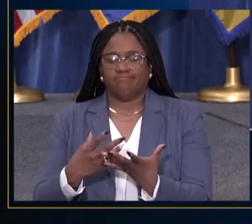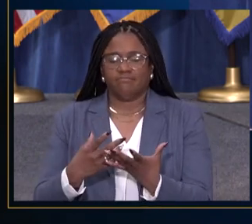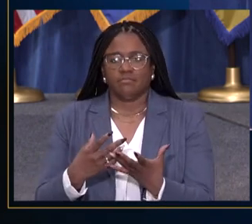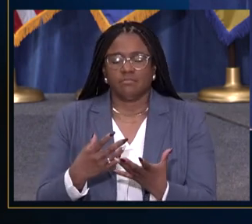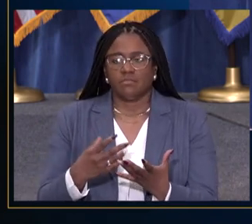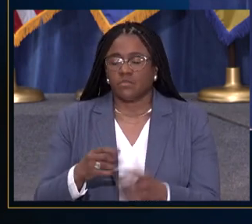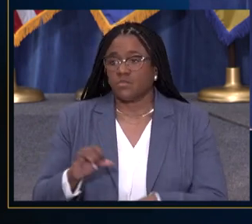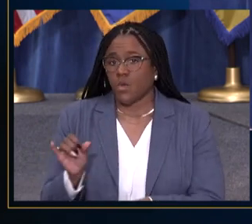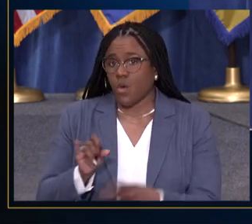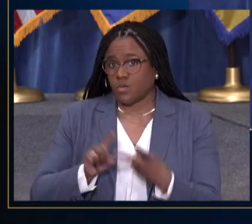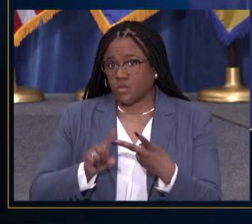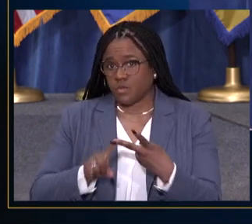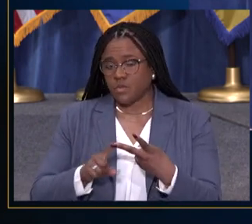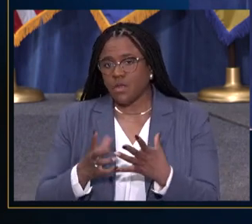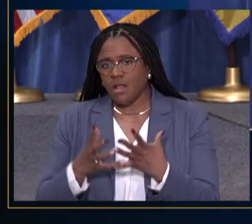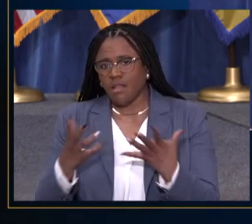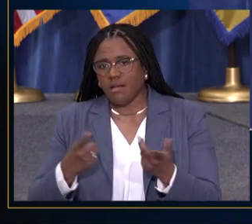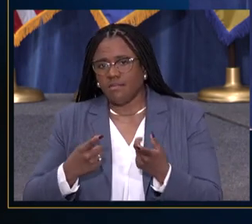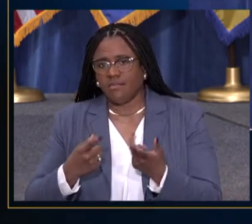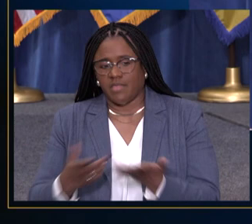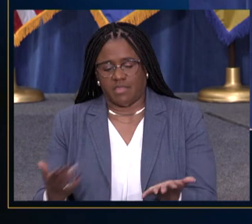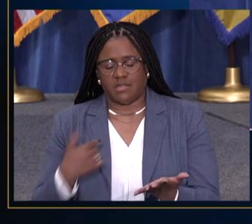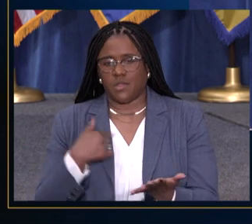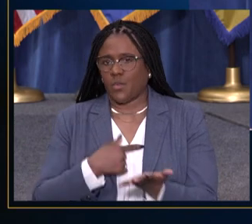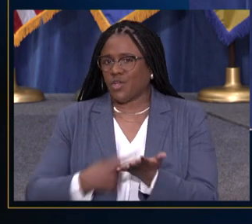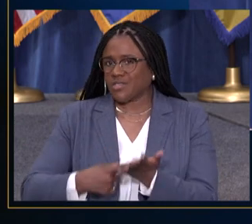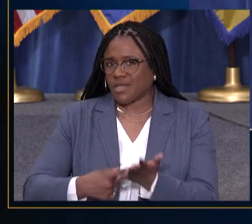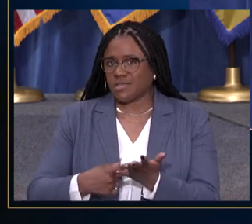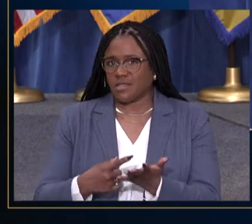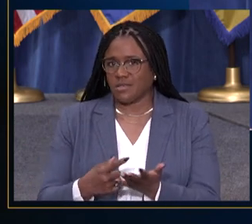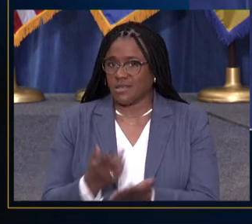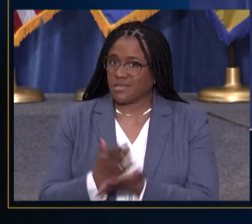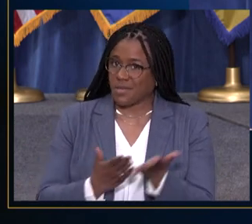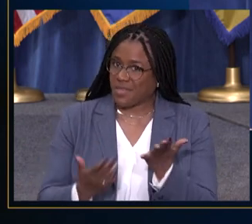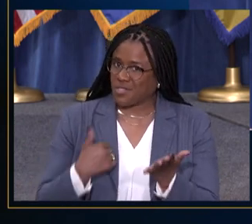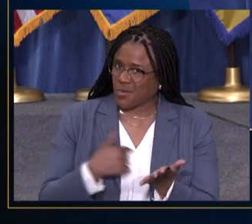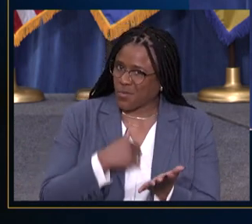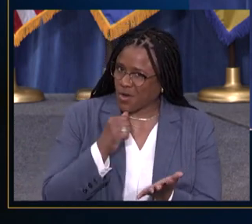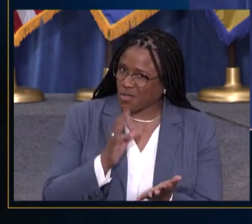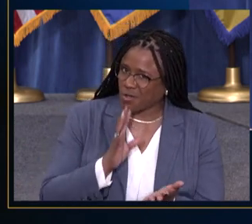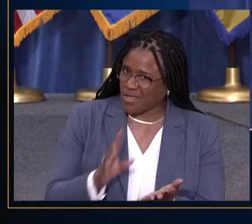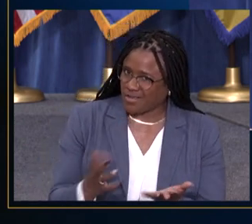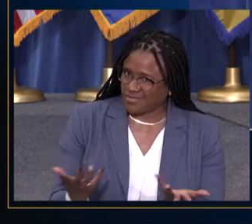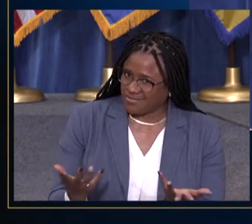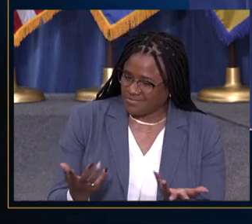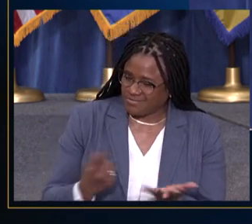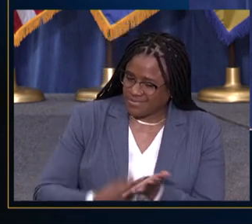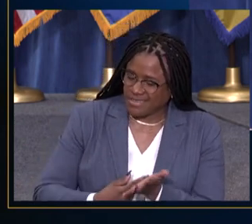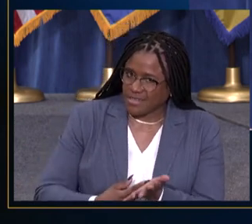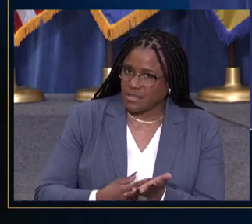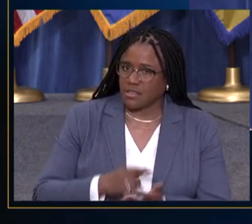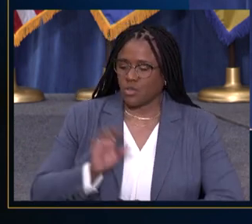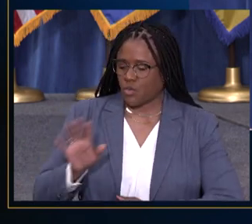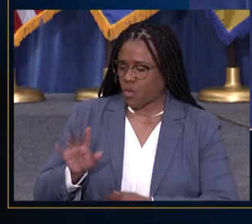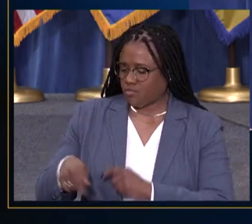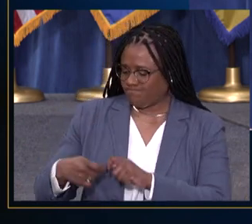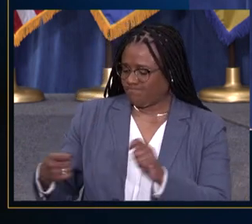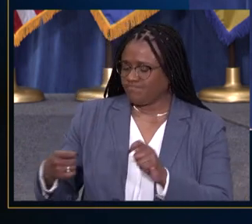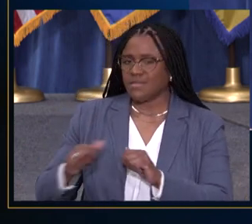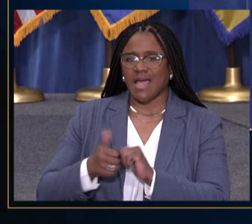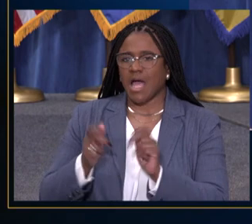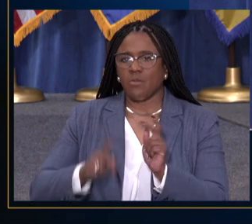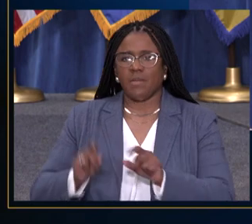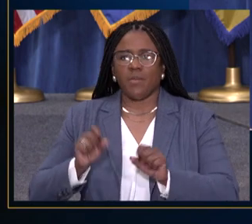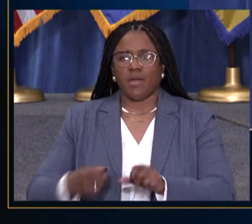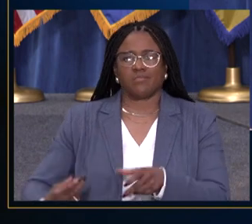too, there's a lot of things we are talking about, but there are a lot of things we aren't talking about. So as you think about your closing remarks, how can folks jump